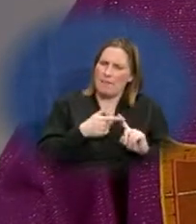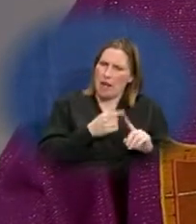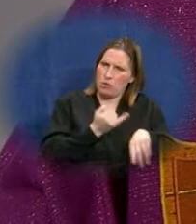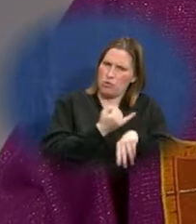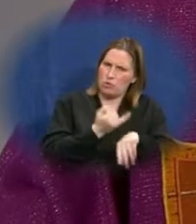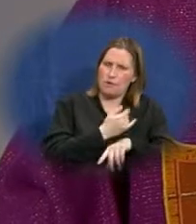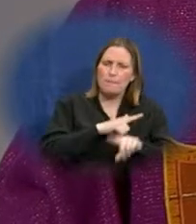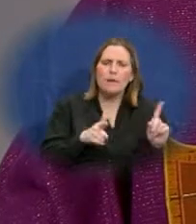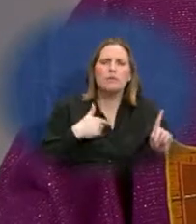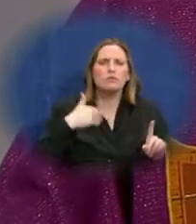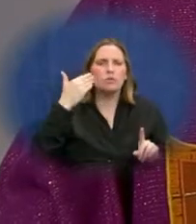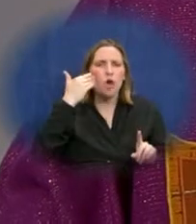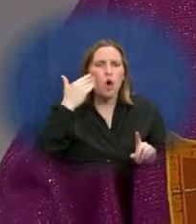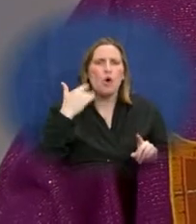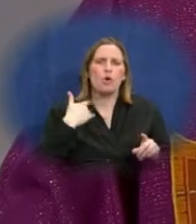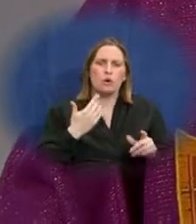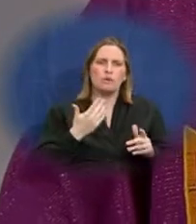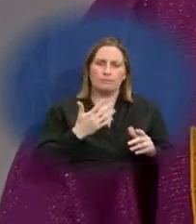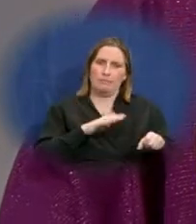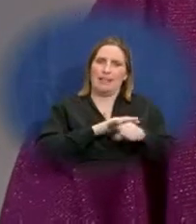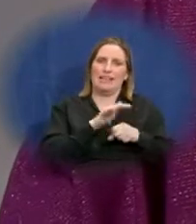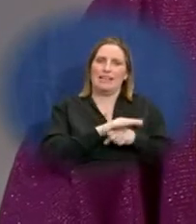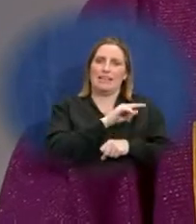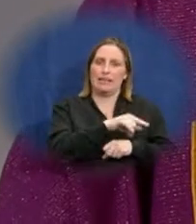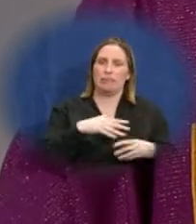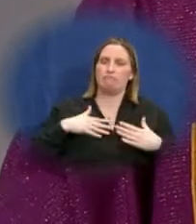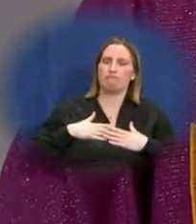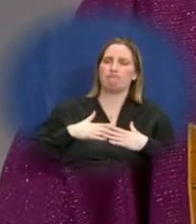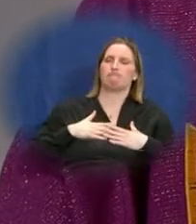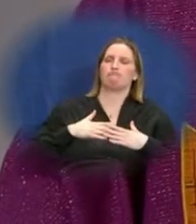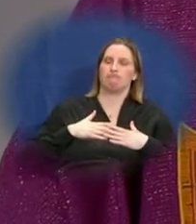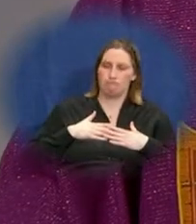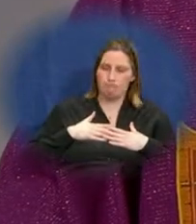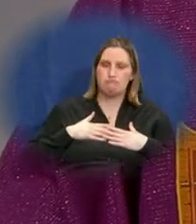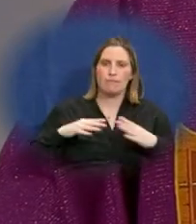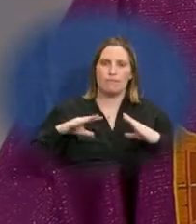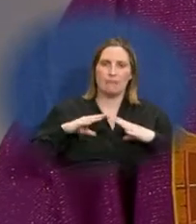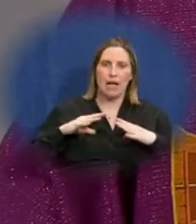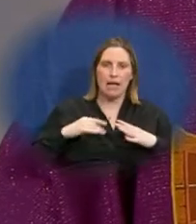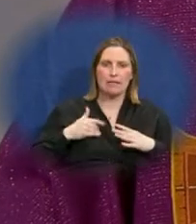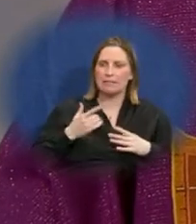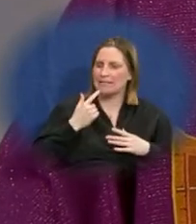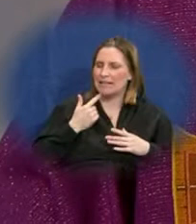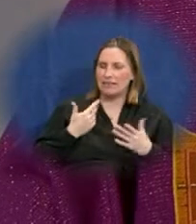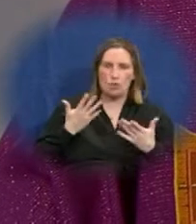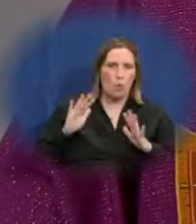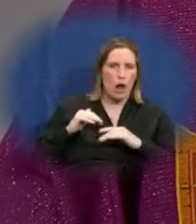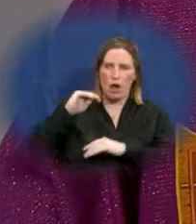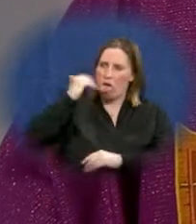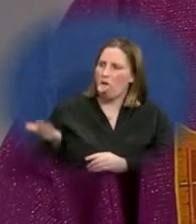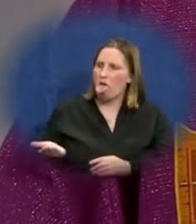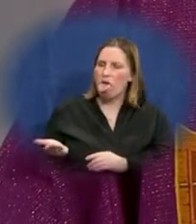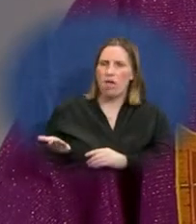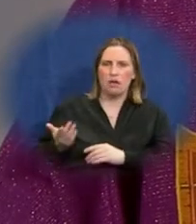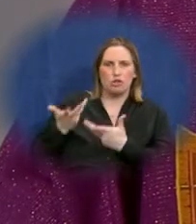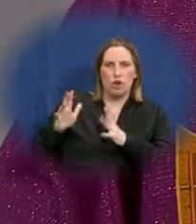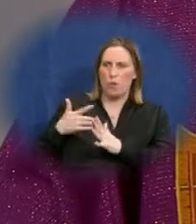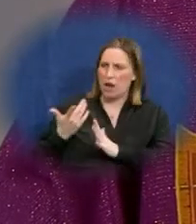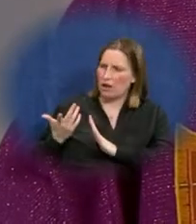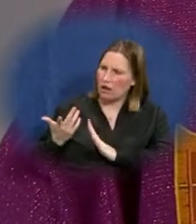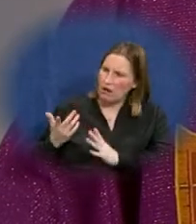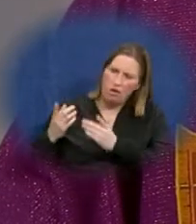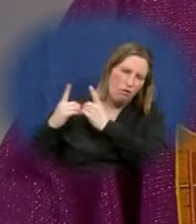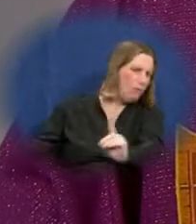do know is quite enough of his willingness to not shame her, to put her through a legal